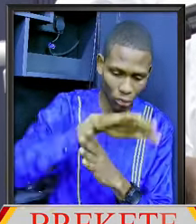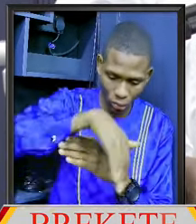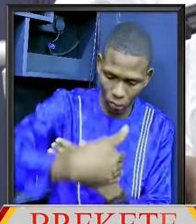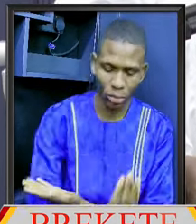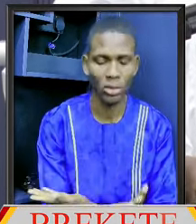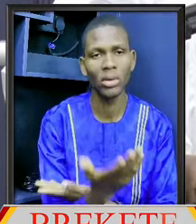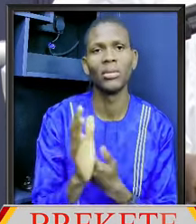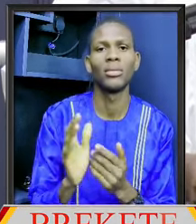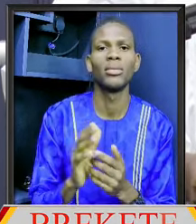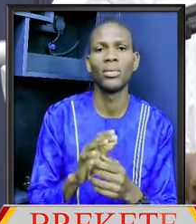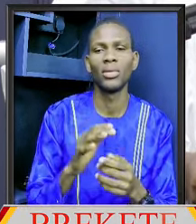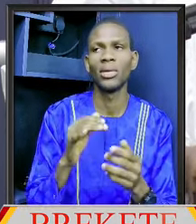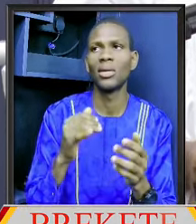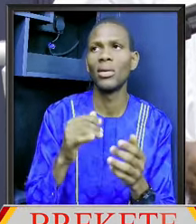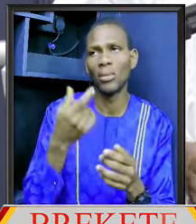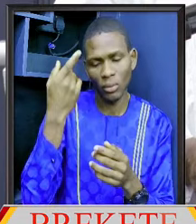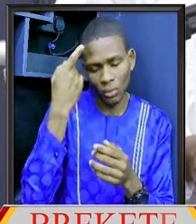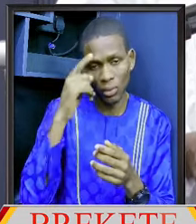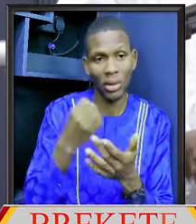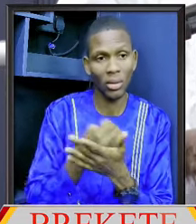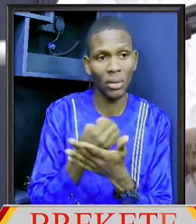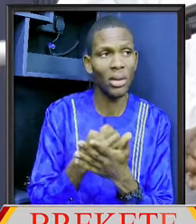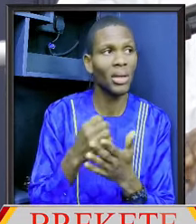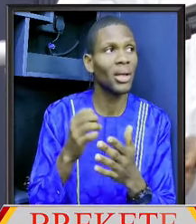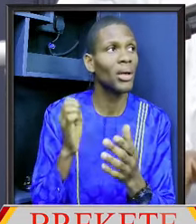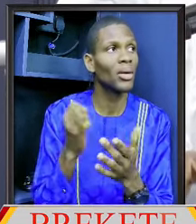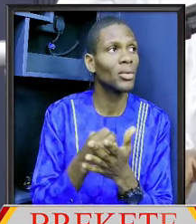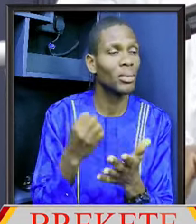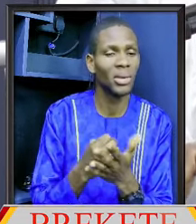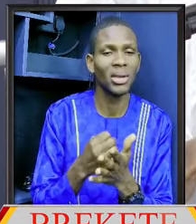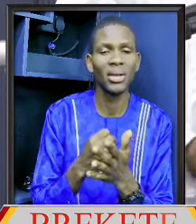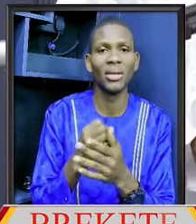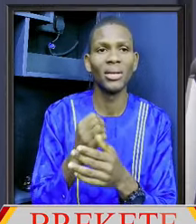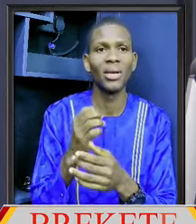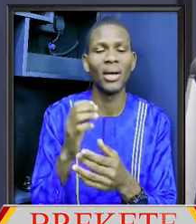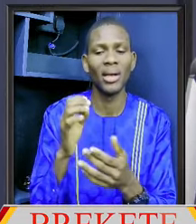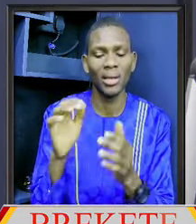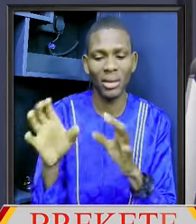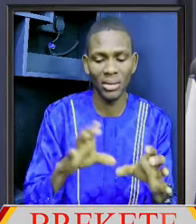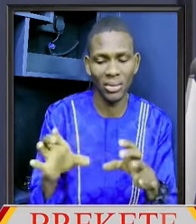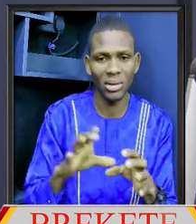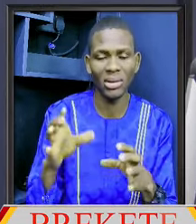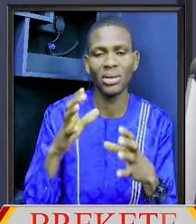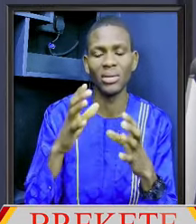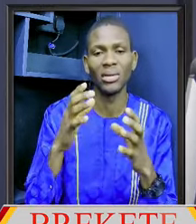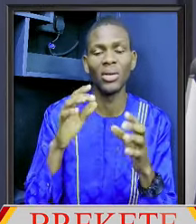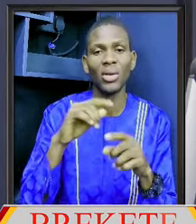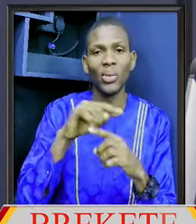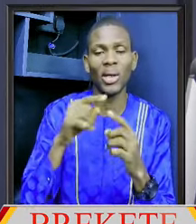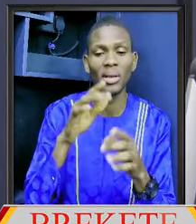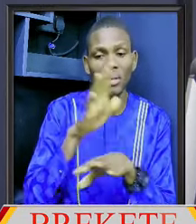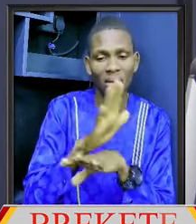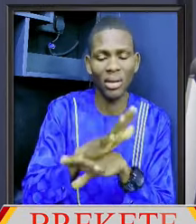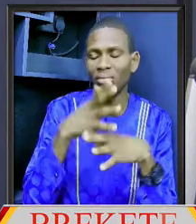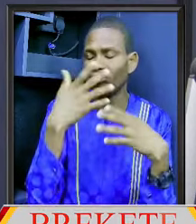But for Nigeria, economic activities don't go down once evening don't do.